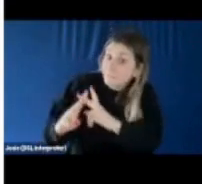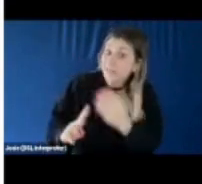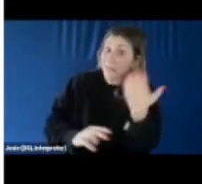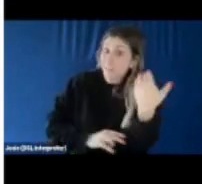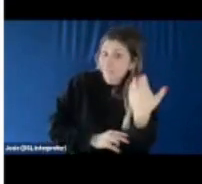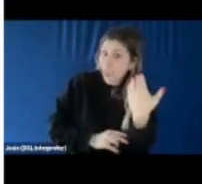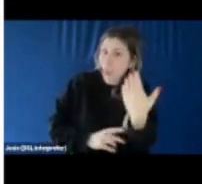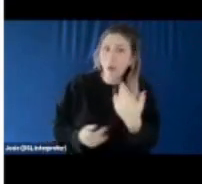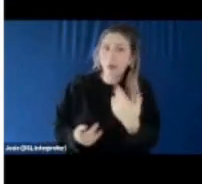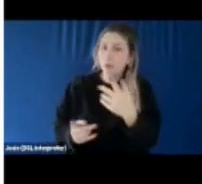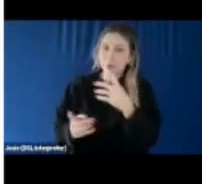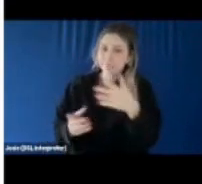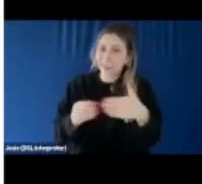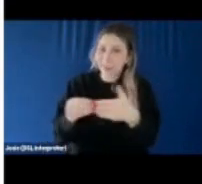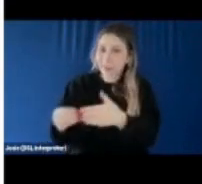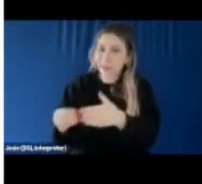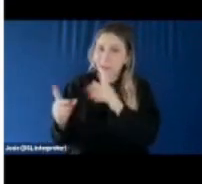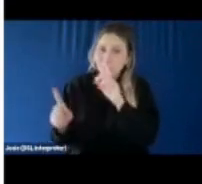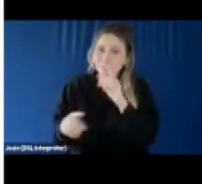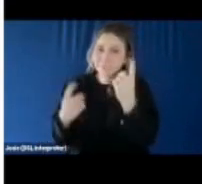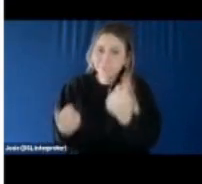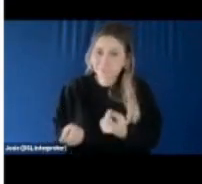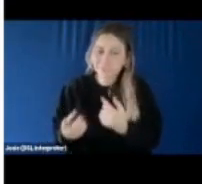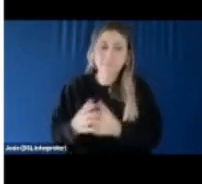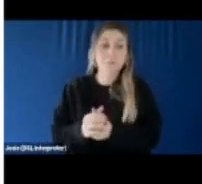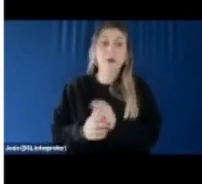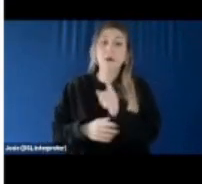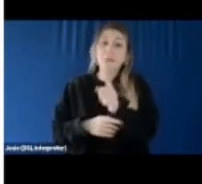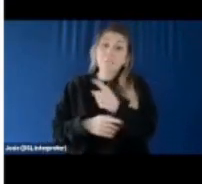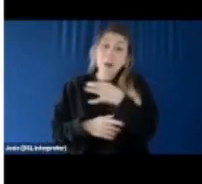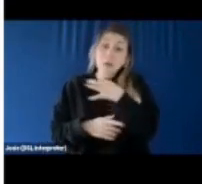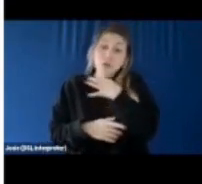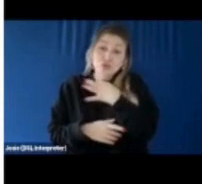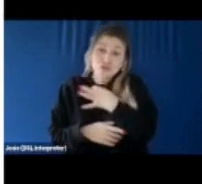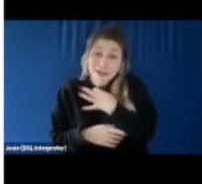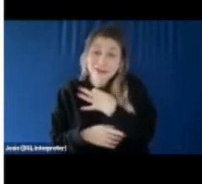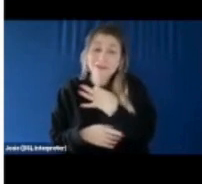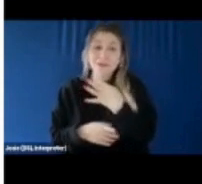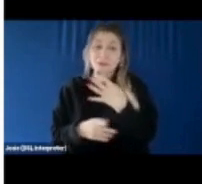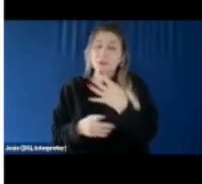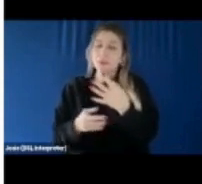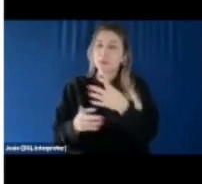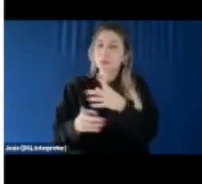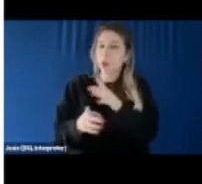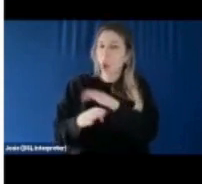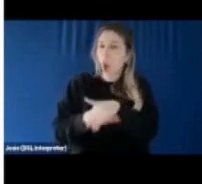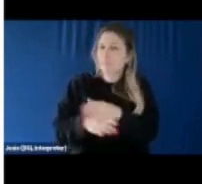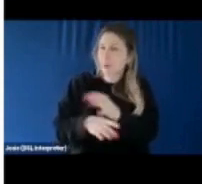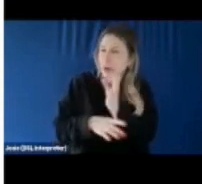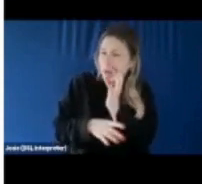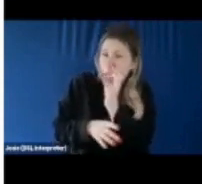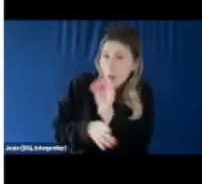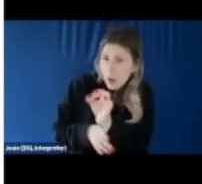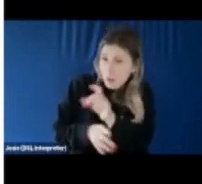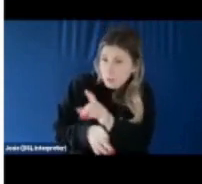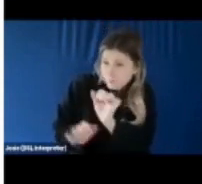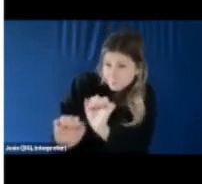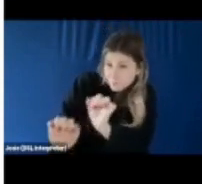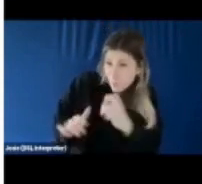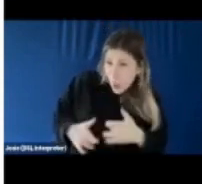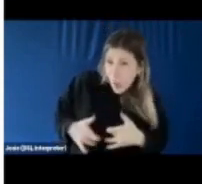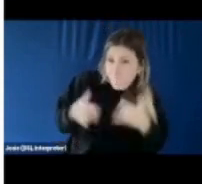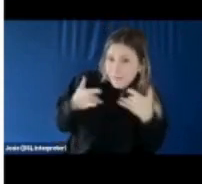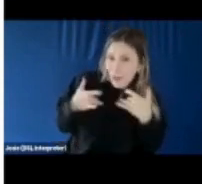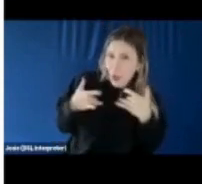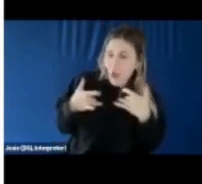risk of leading is when asking them for the opinion or on personal topics. Your phrasing and tone might affect whether